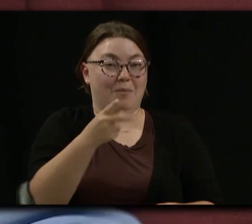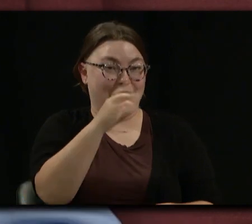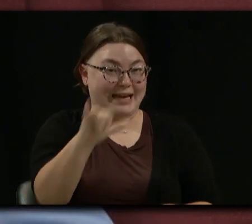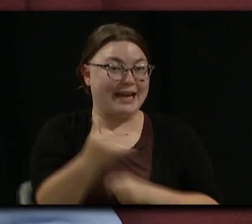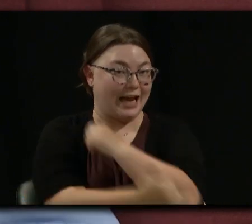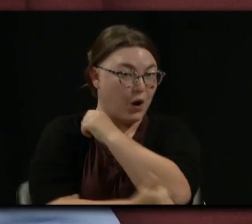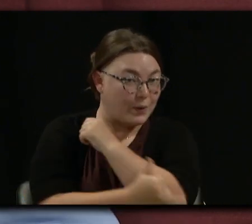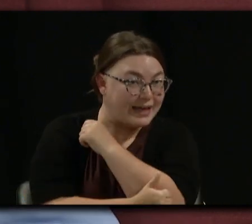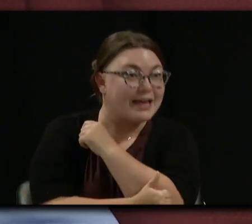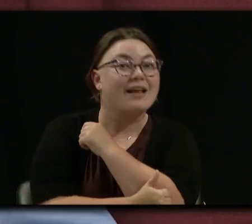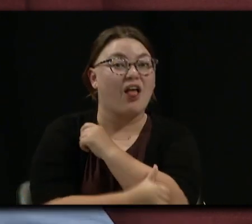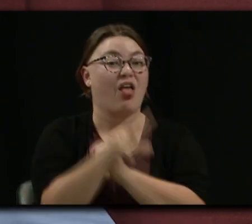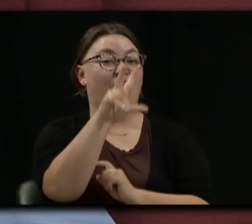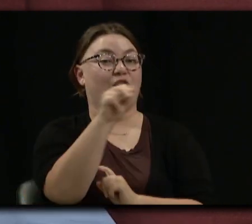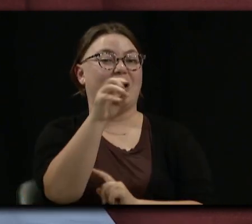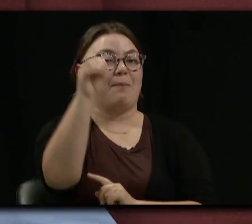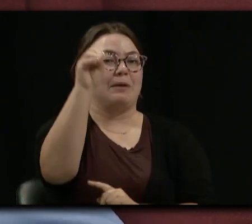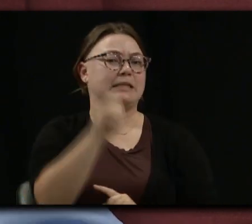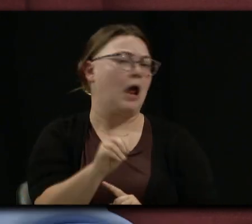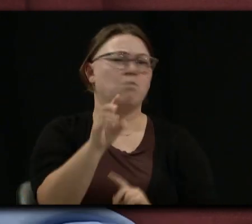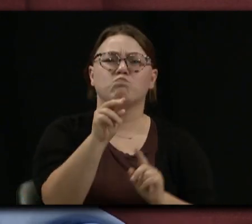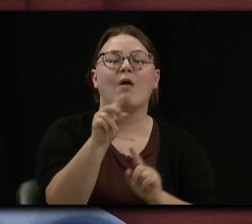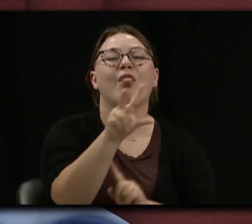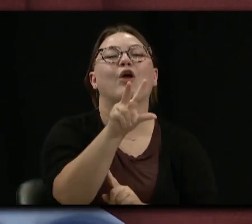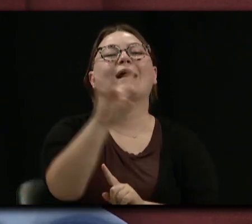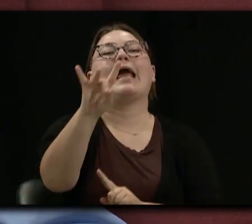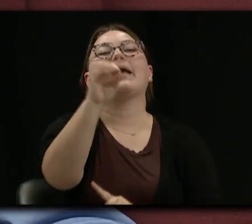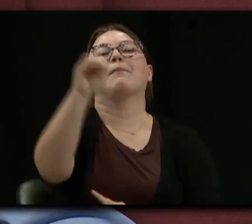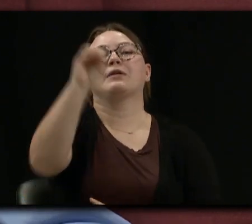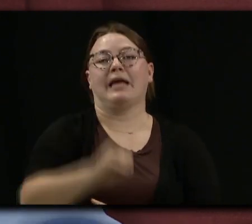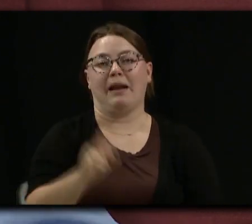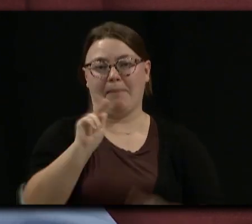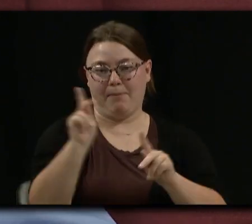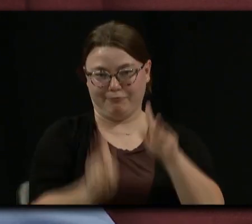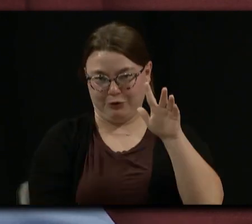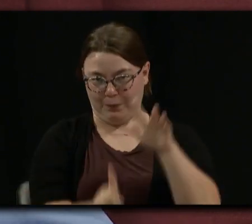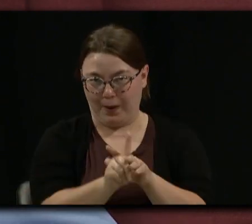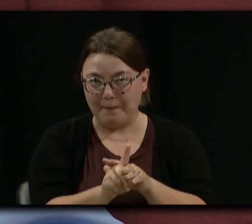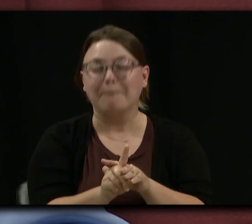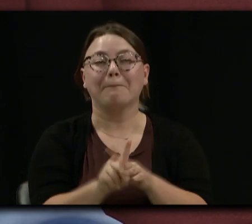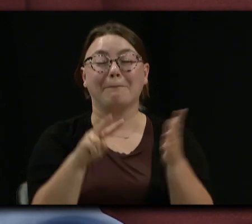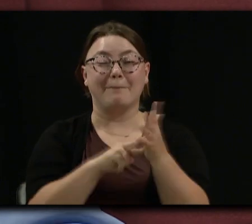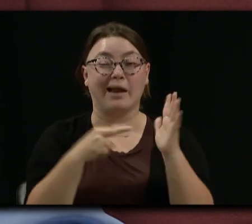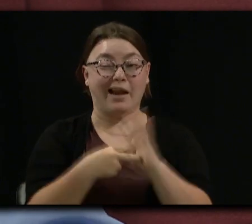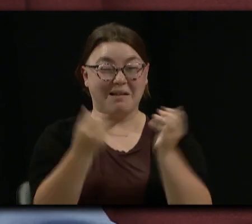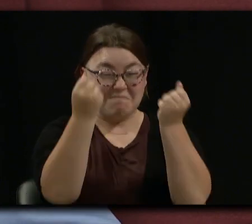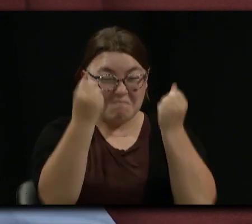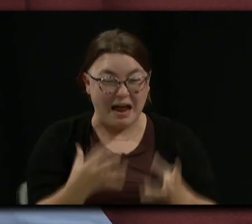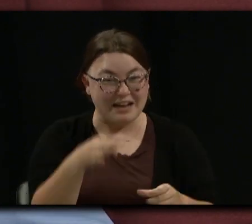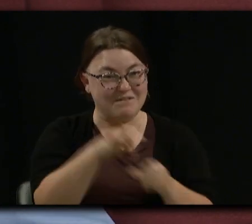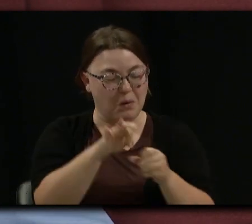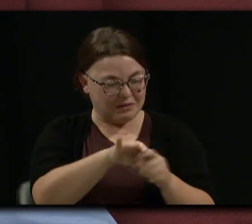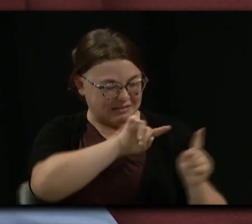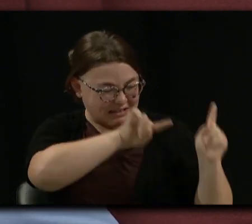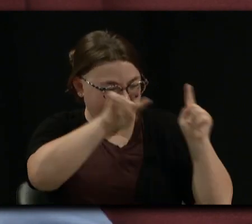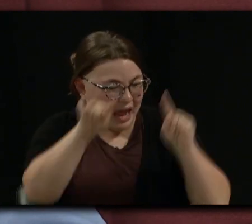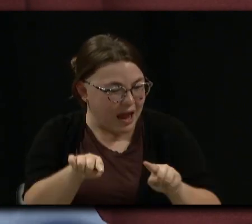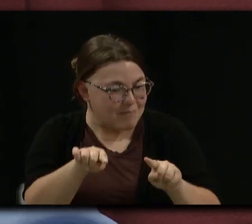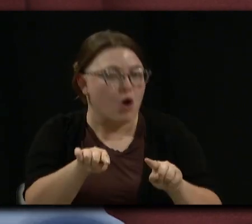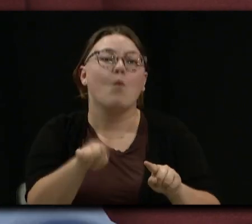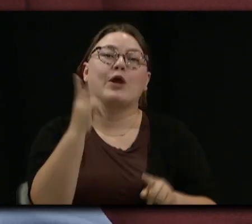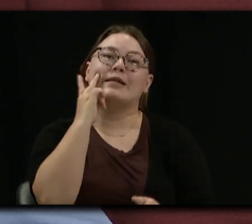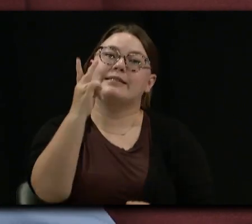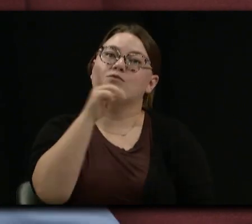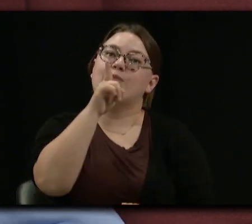over 30%, about 38%. So a lot more voters were out. We could see the effects of 458.